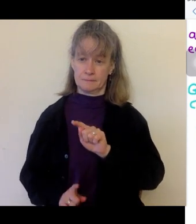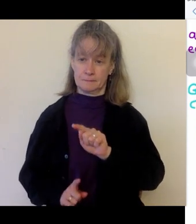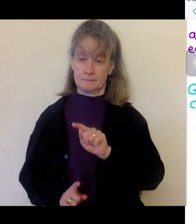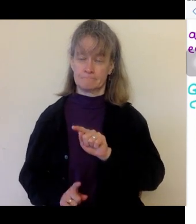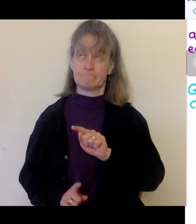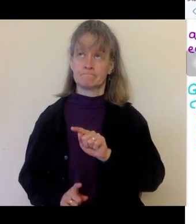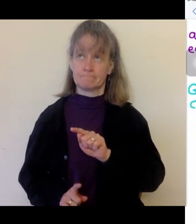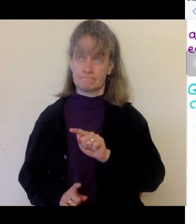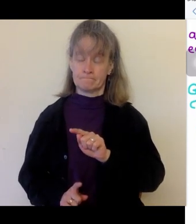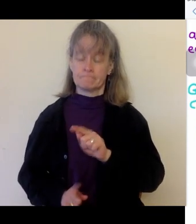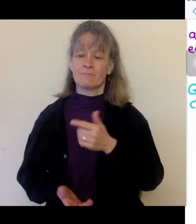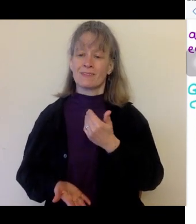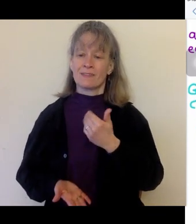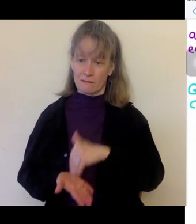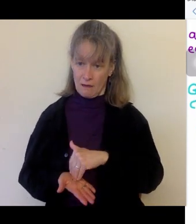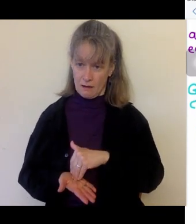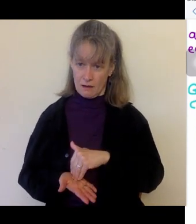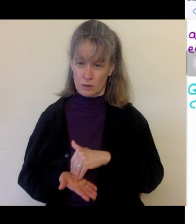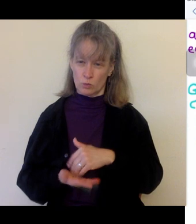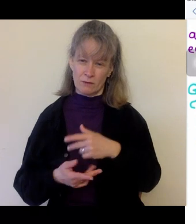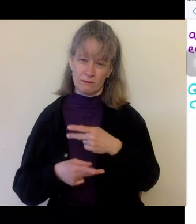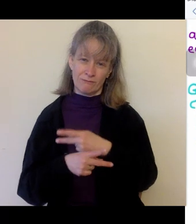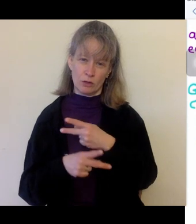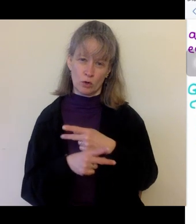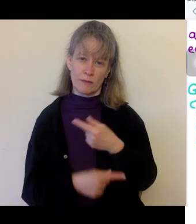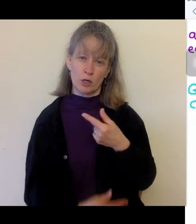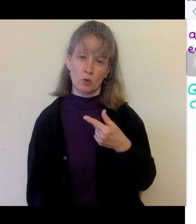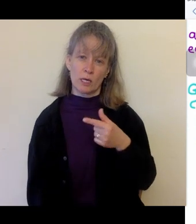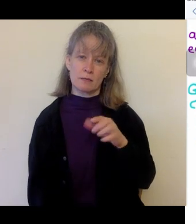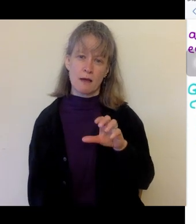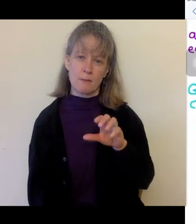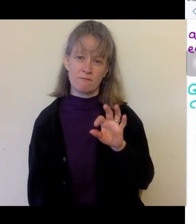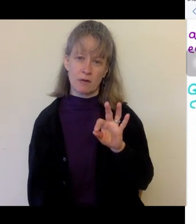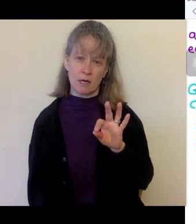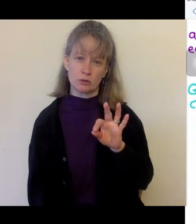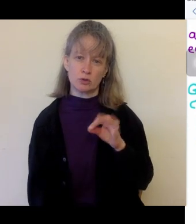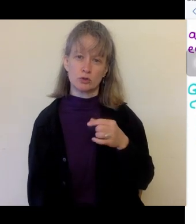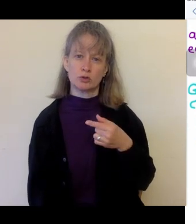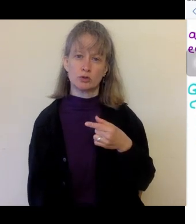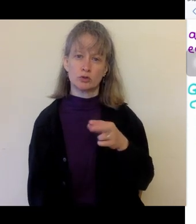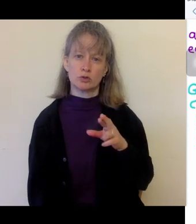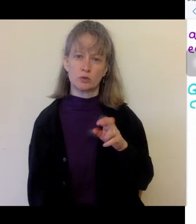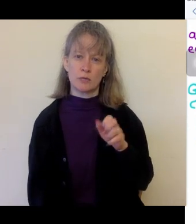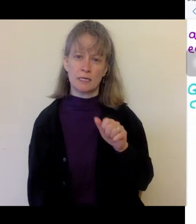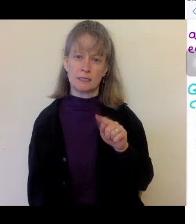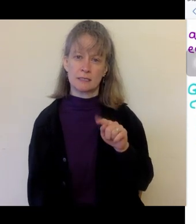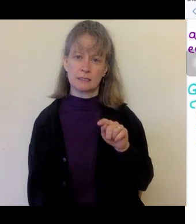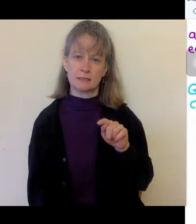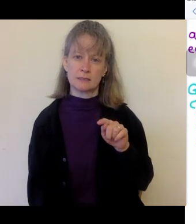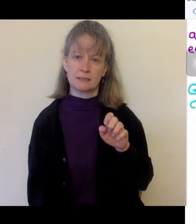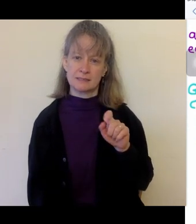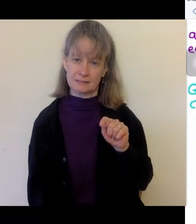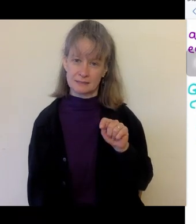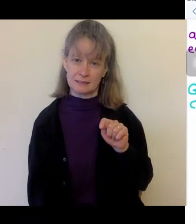Again, we want to find the greatest common factor, our GCF.